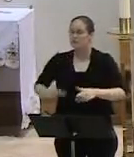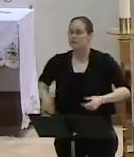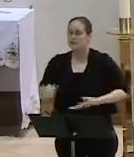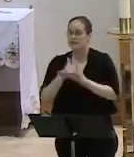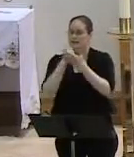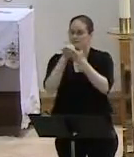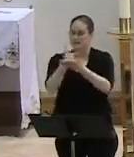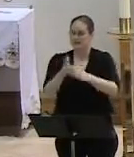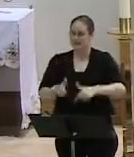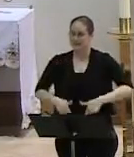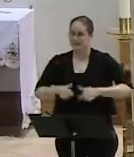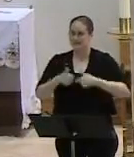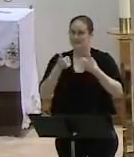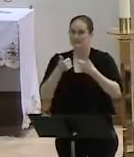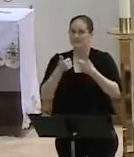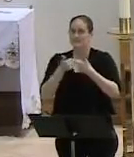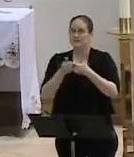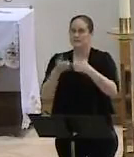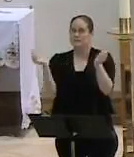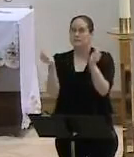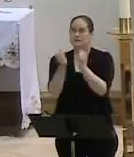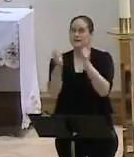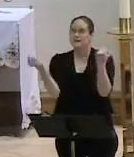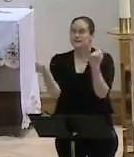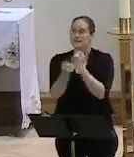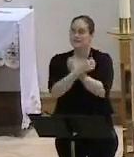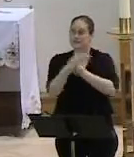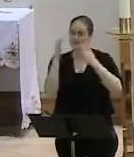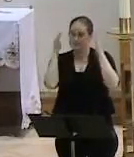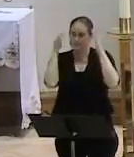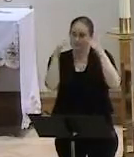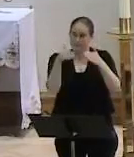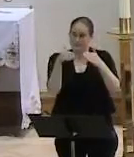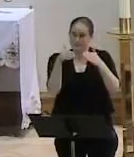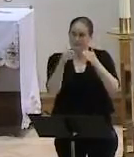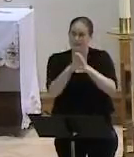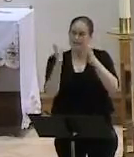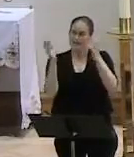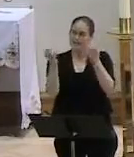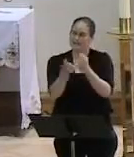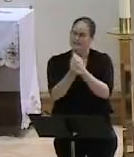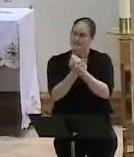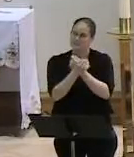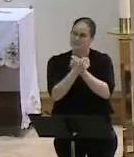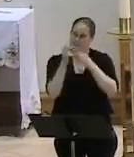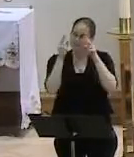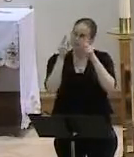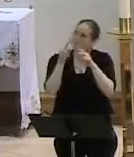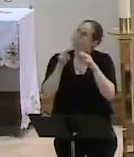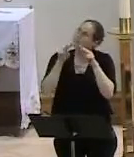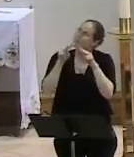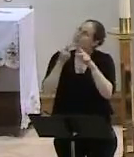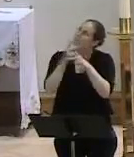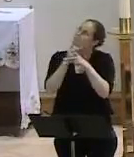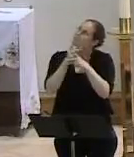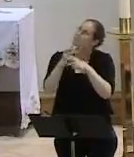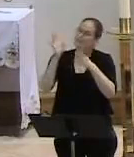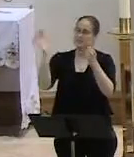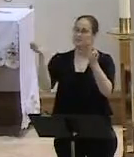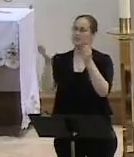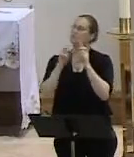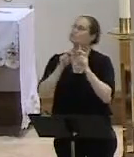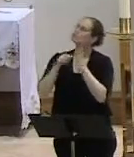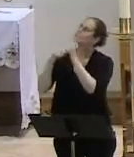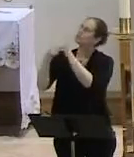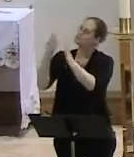life's vocation with the same loving attention and care that you have shown Him in your parish. As